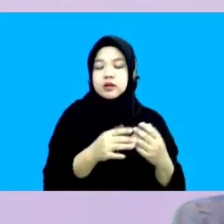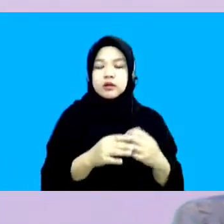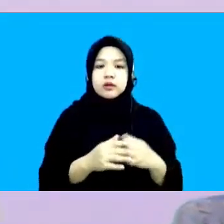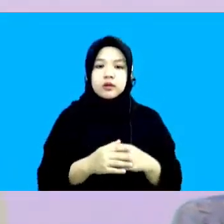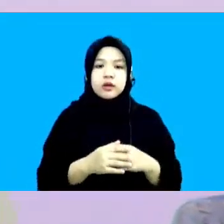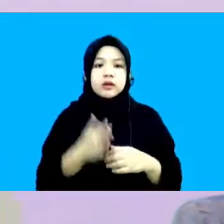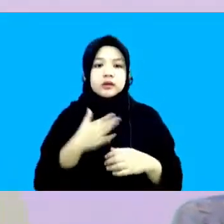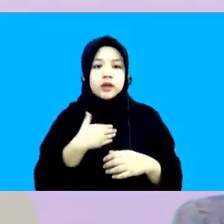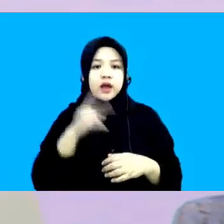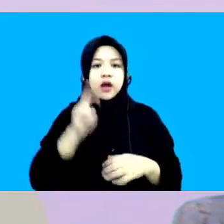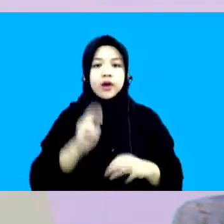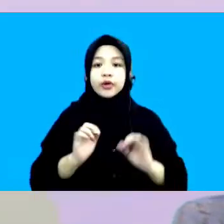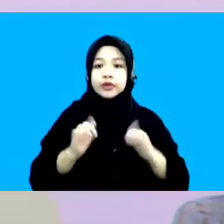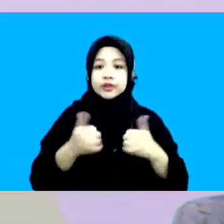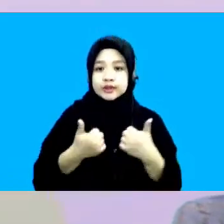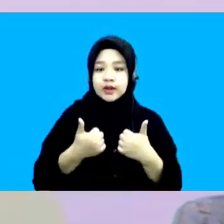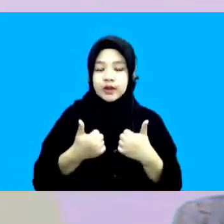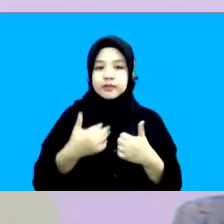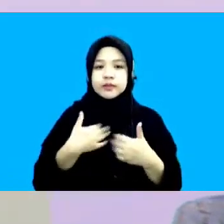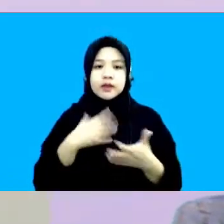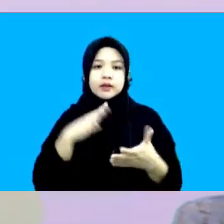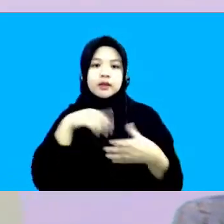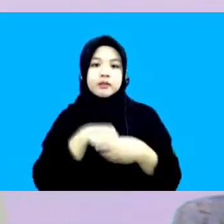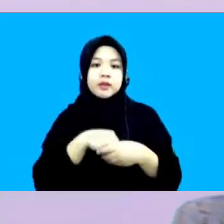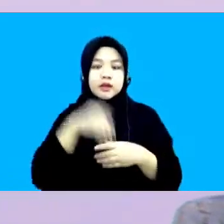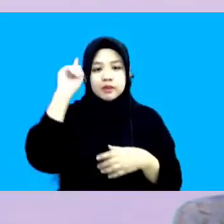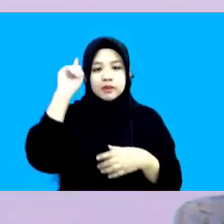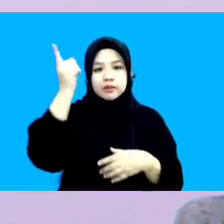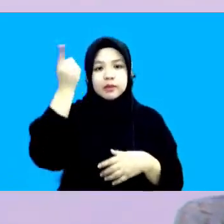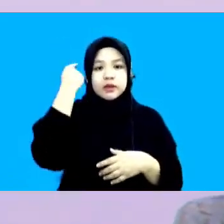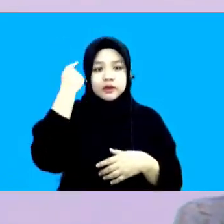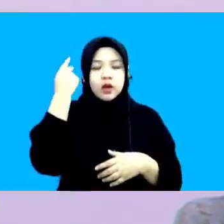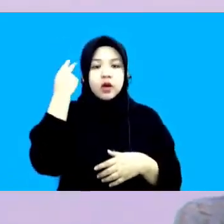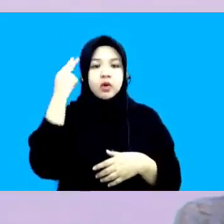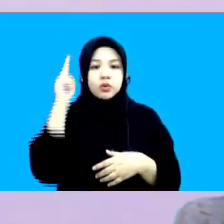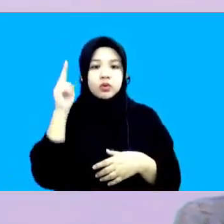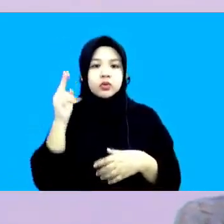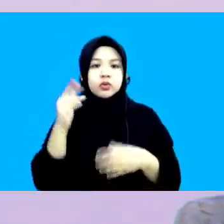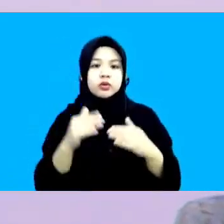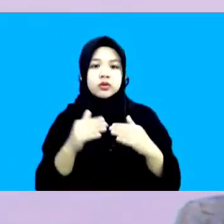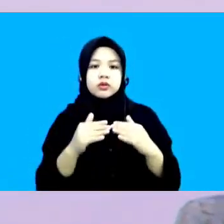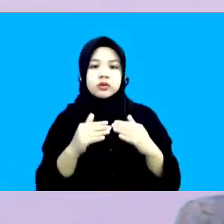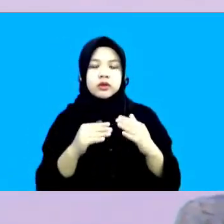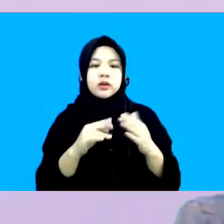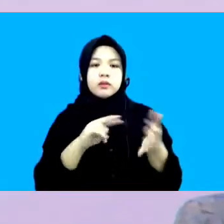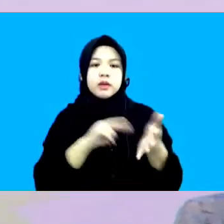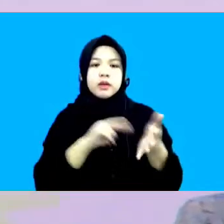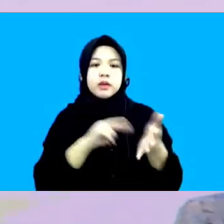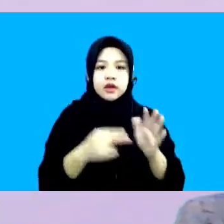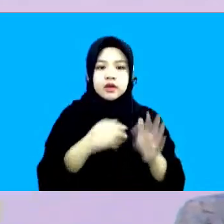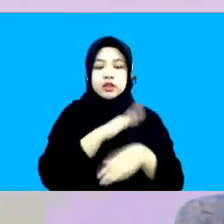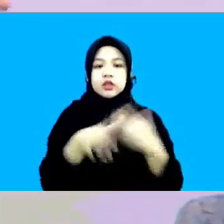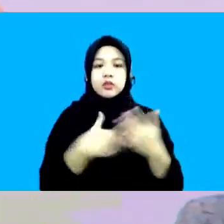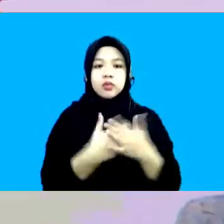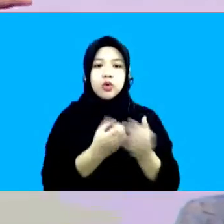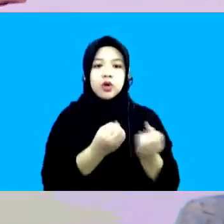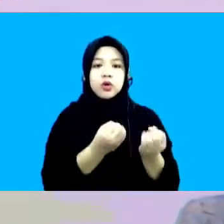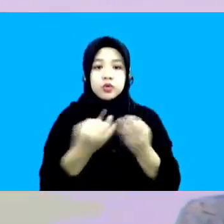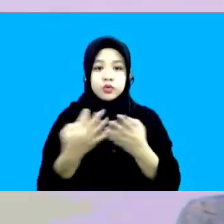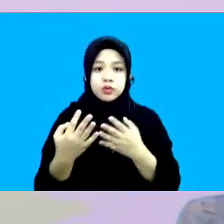than getting a little bit higher income, but I have to work. So that's why there is probability disruption on the